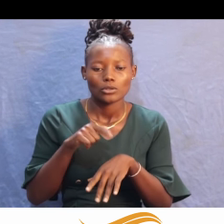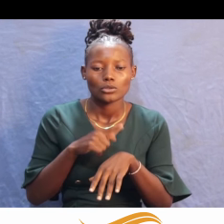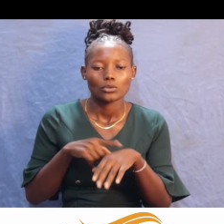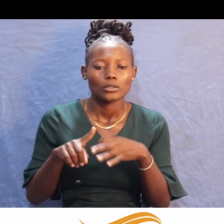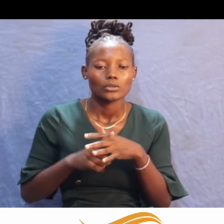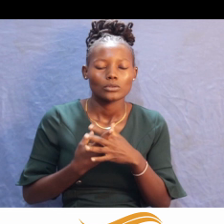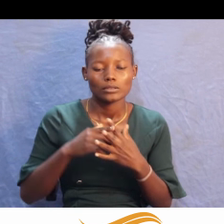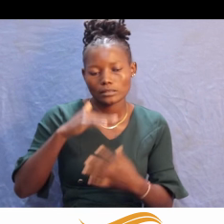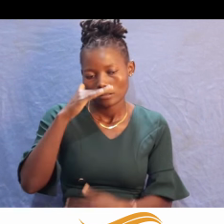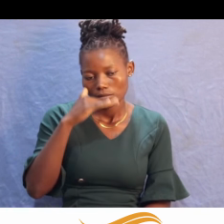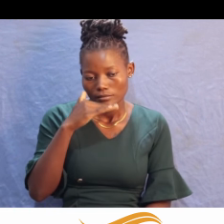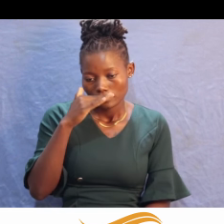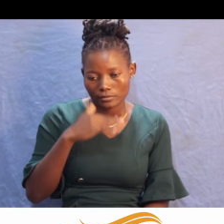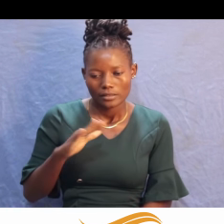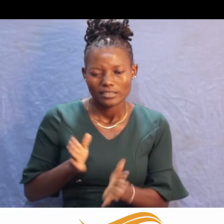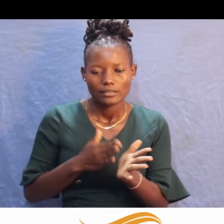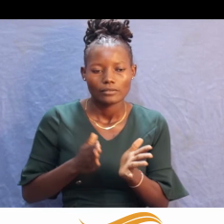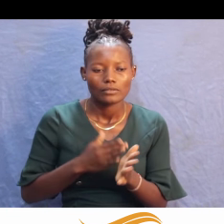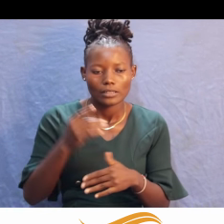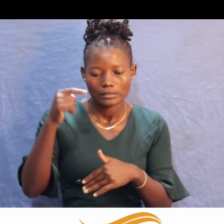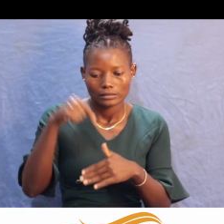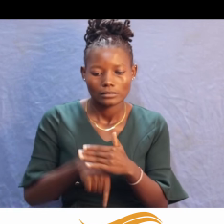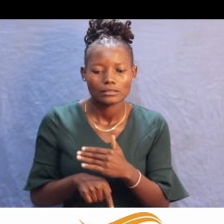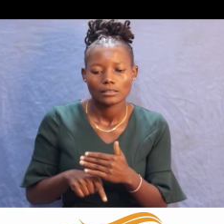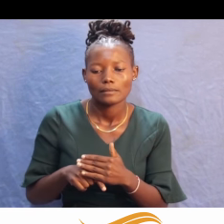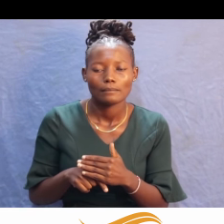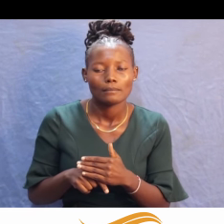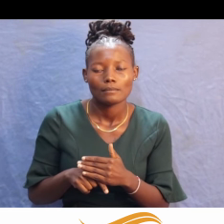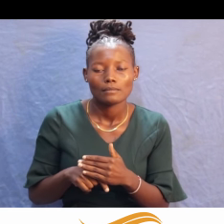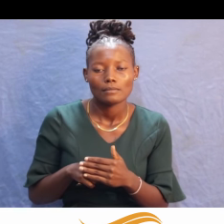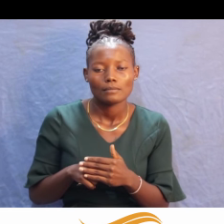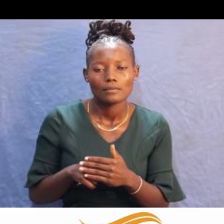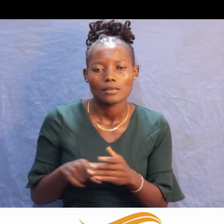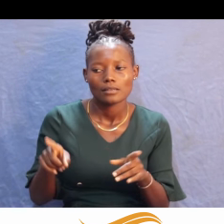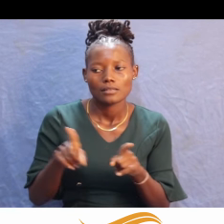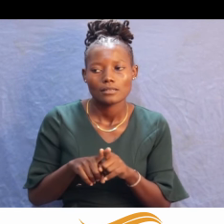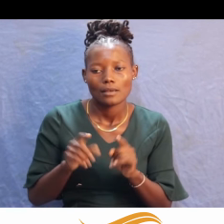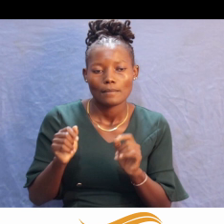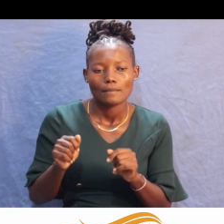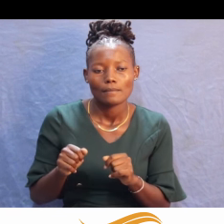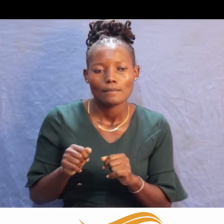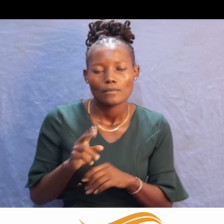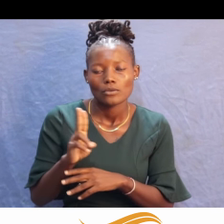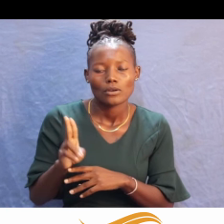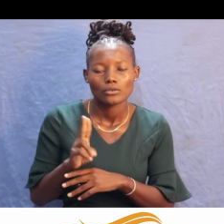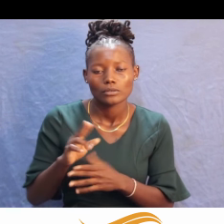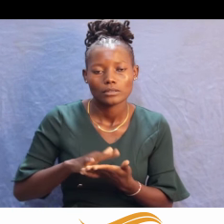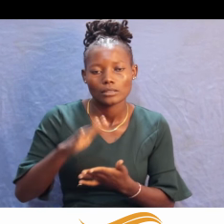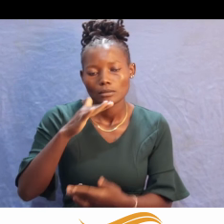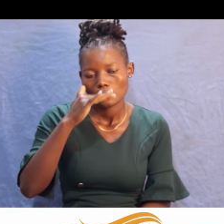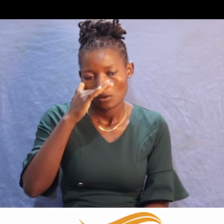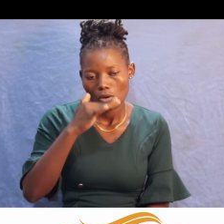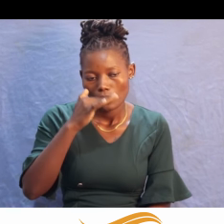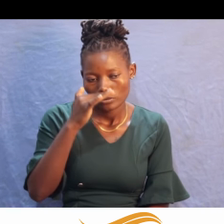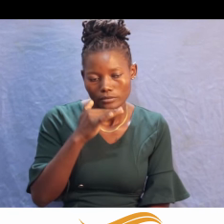fast and deep is the anaerobic threshold. Meanwhile, you're burning more and more oxygen